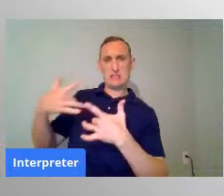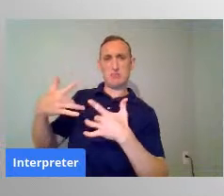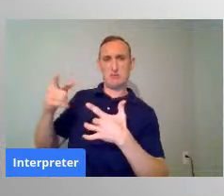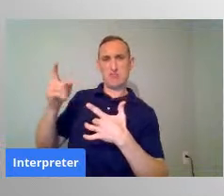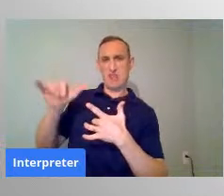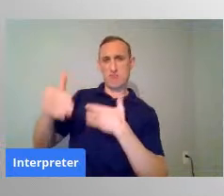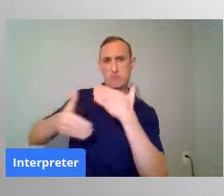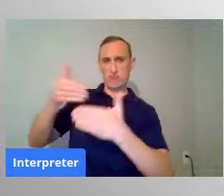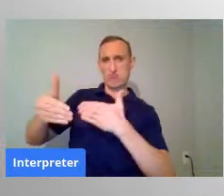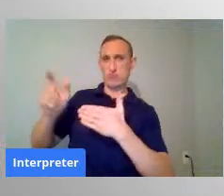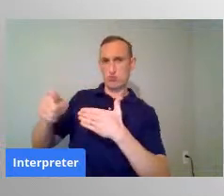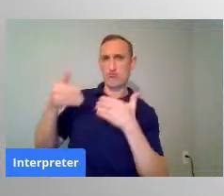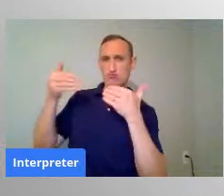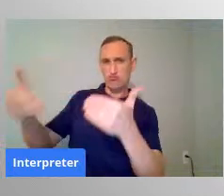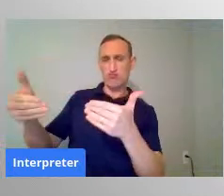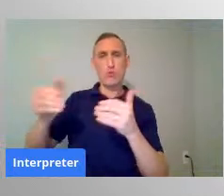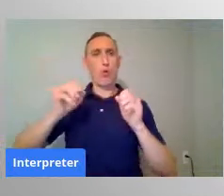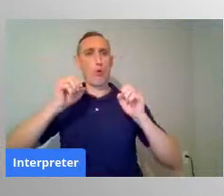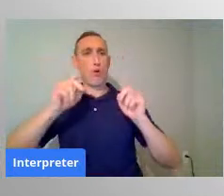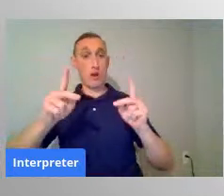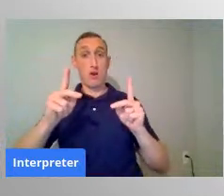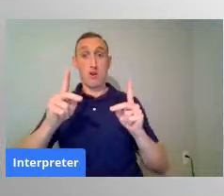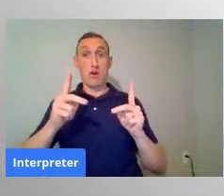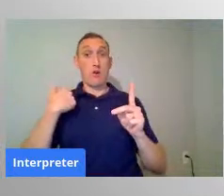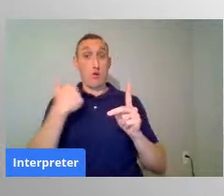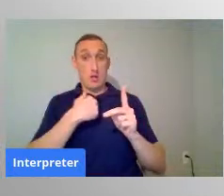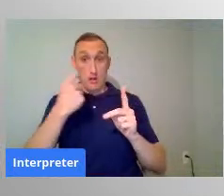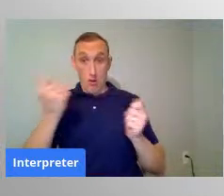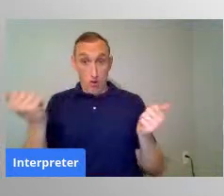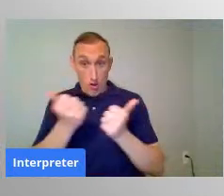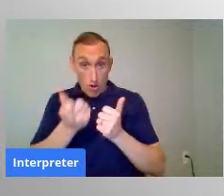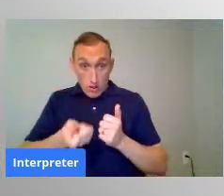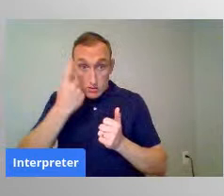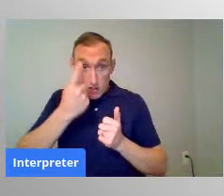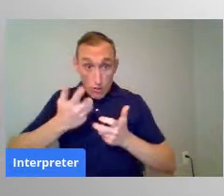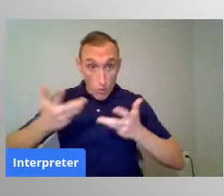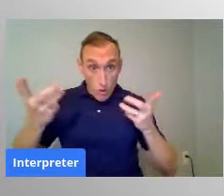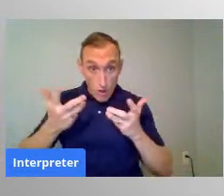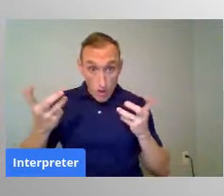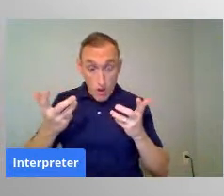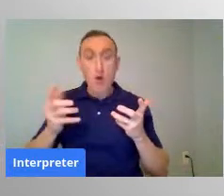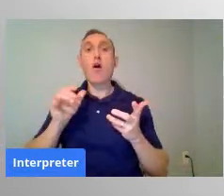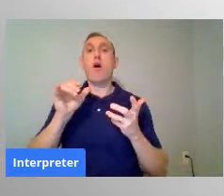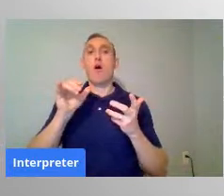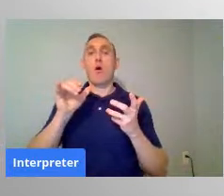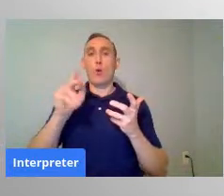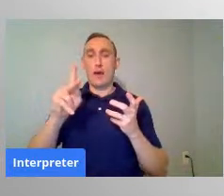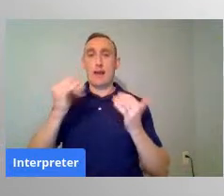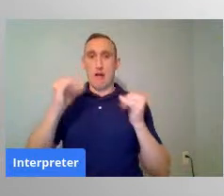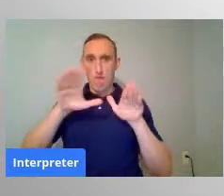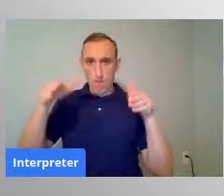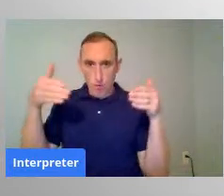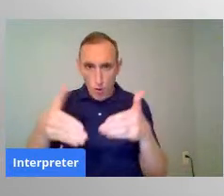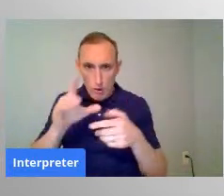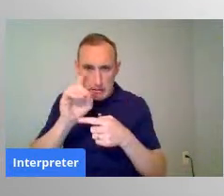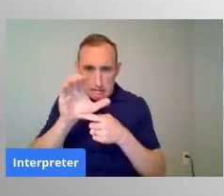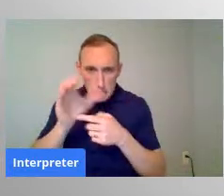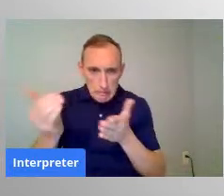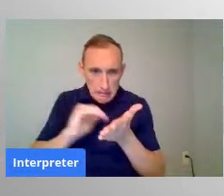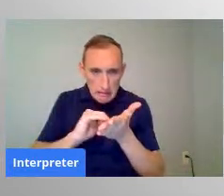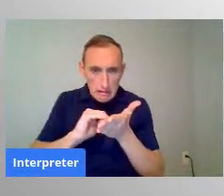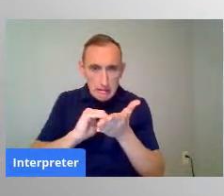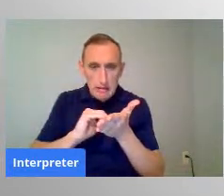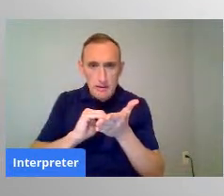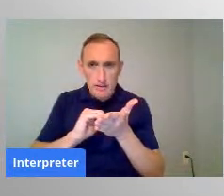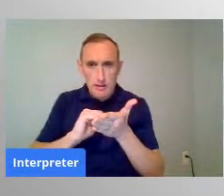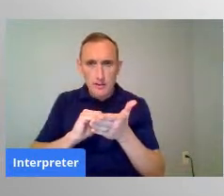that. Okay, and so we have the understanding, thank you for directing me back to the original document. Before us, these